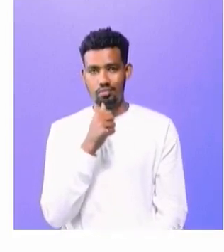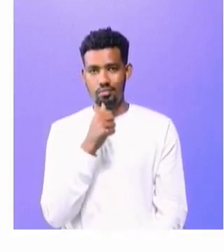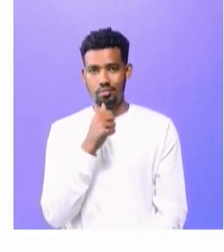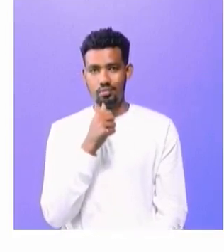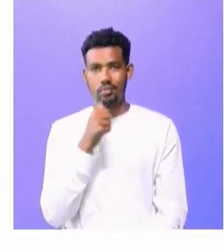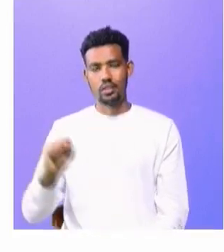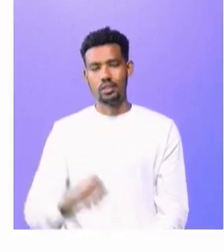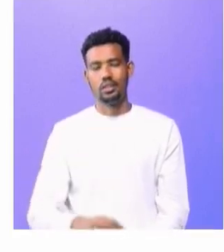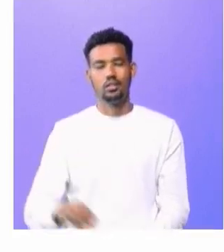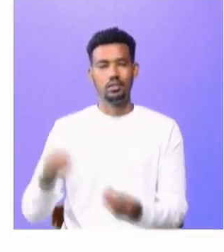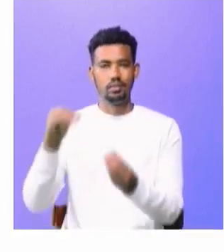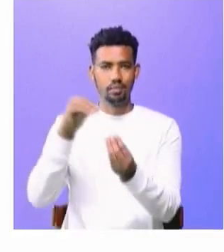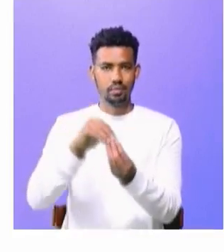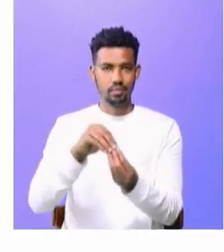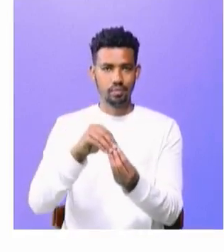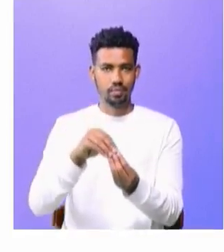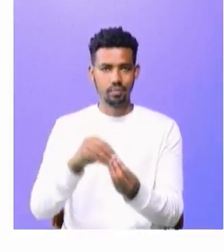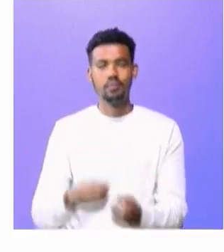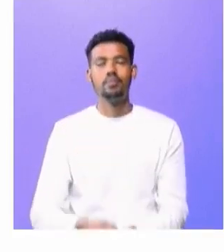ladies.